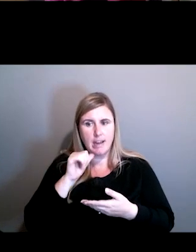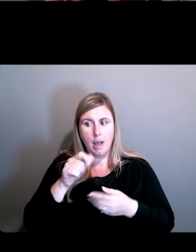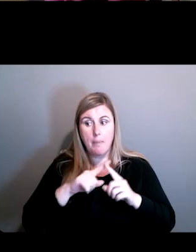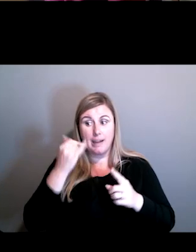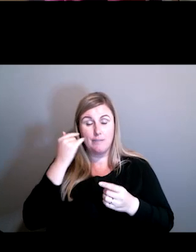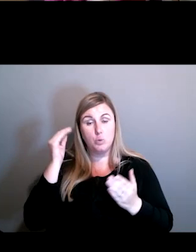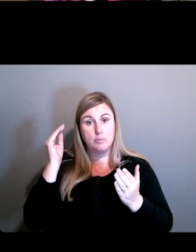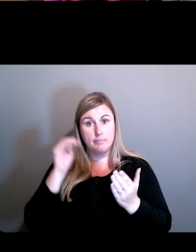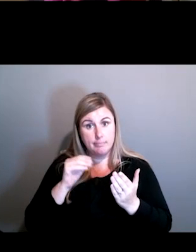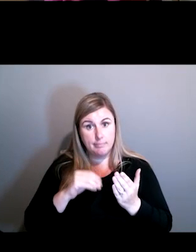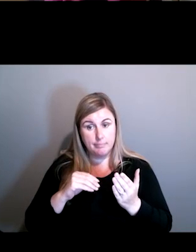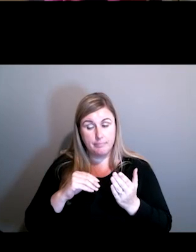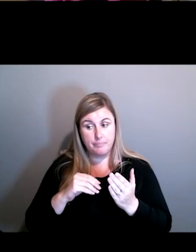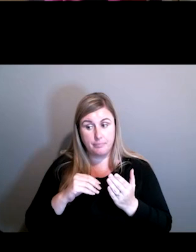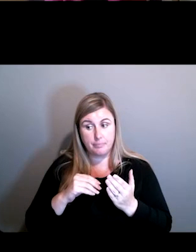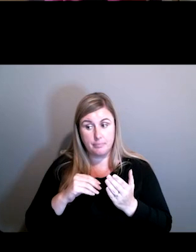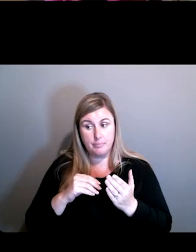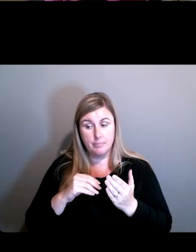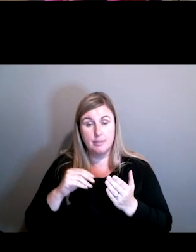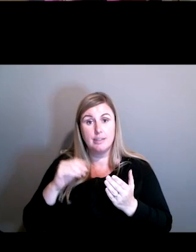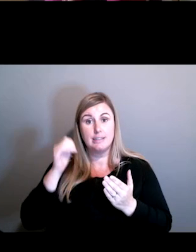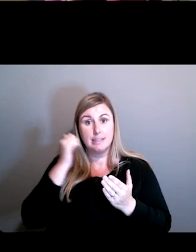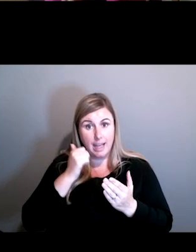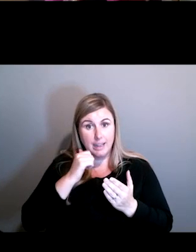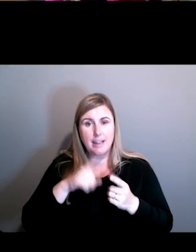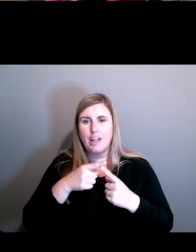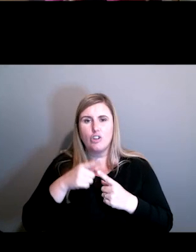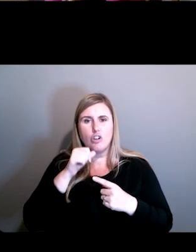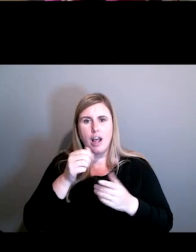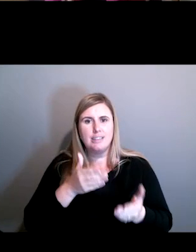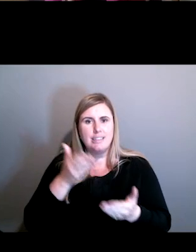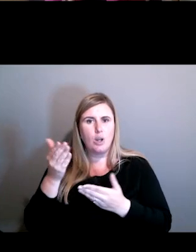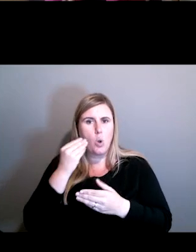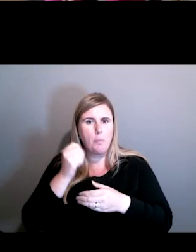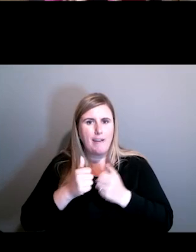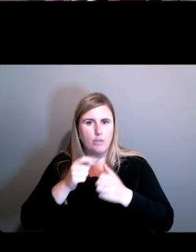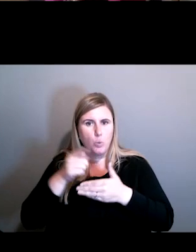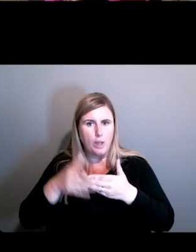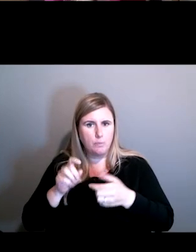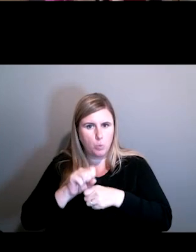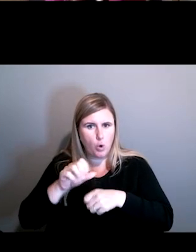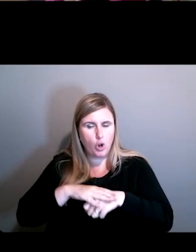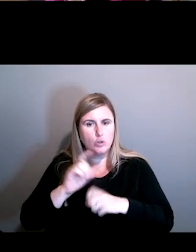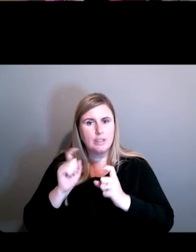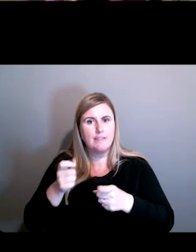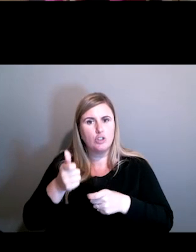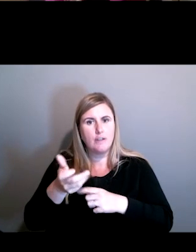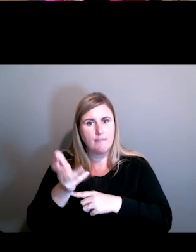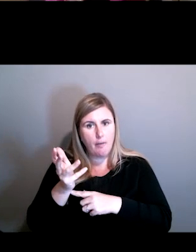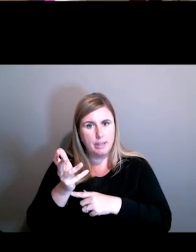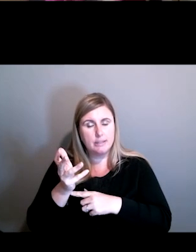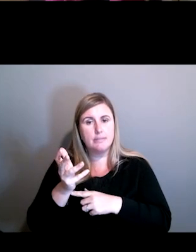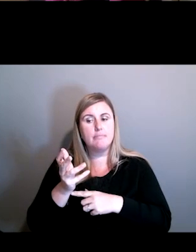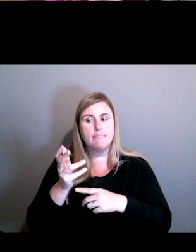take your data daily, then you aren't taking it home every weekend to work on it. So just give yourself 5 minutes after